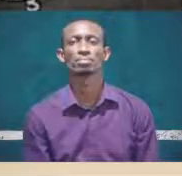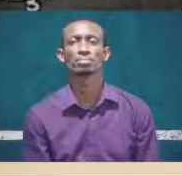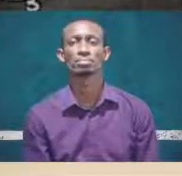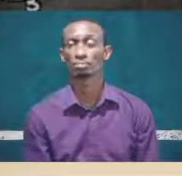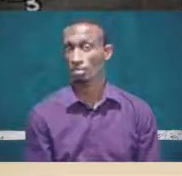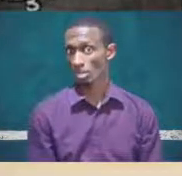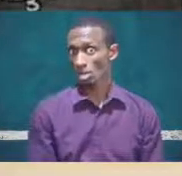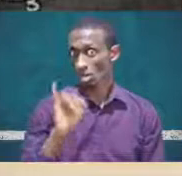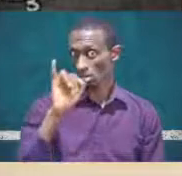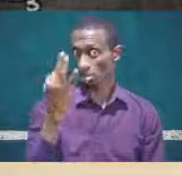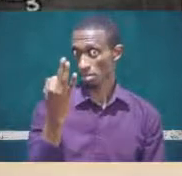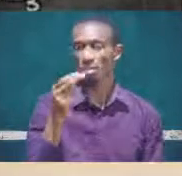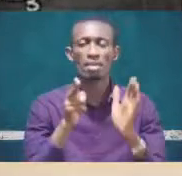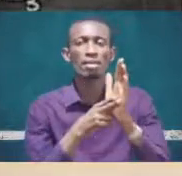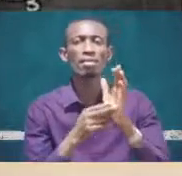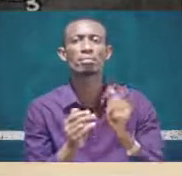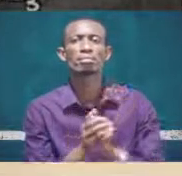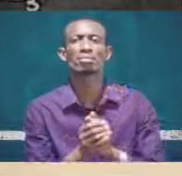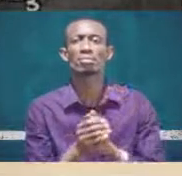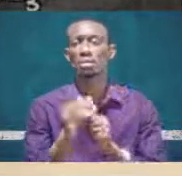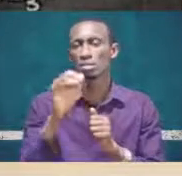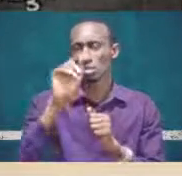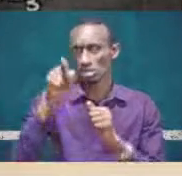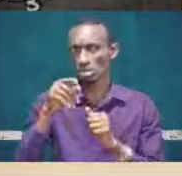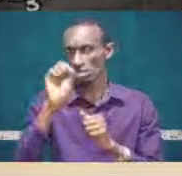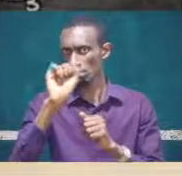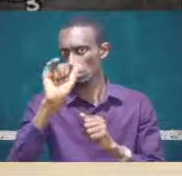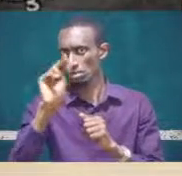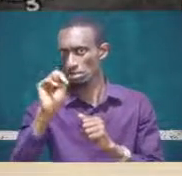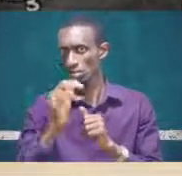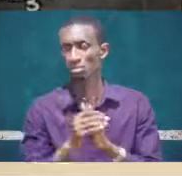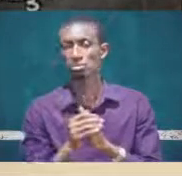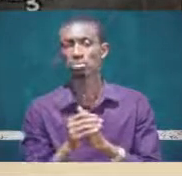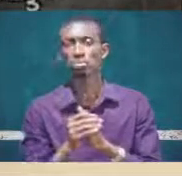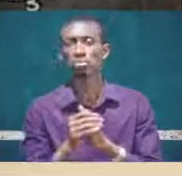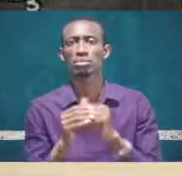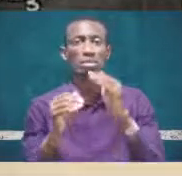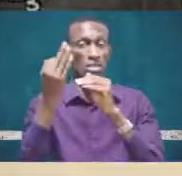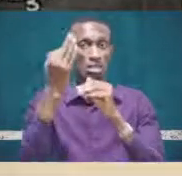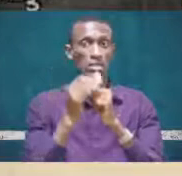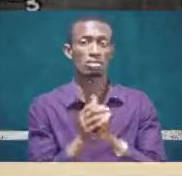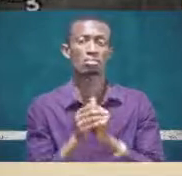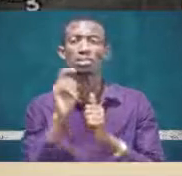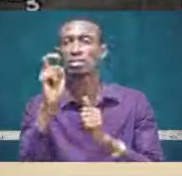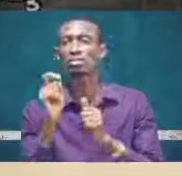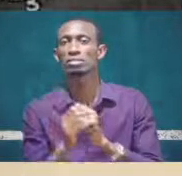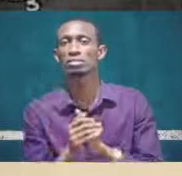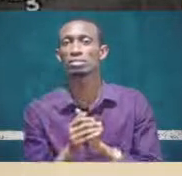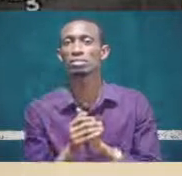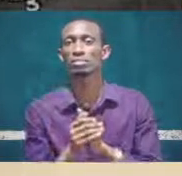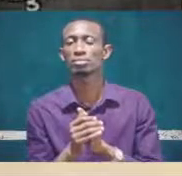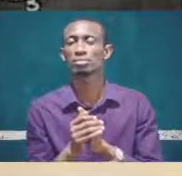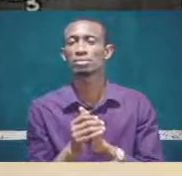is equal to integral sine cubed x